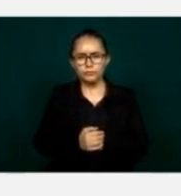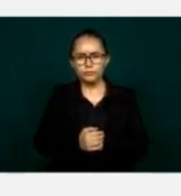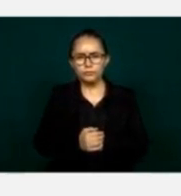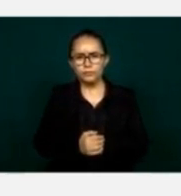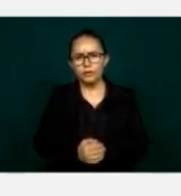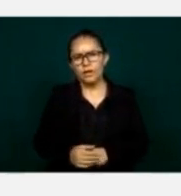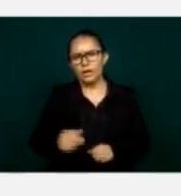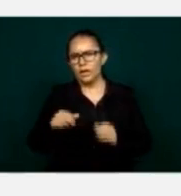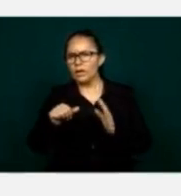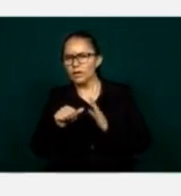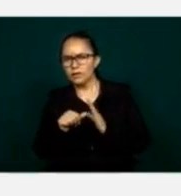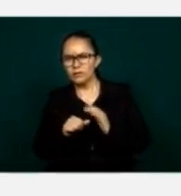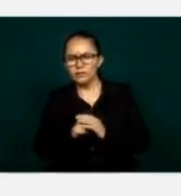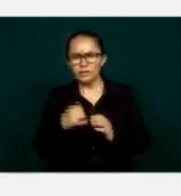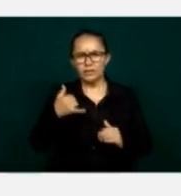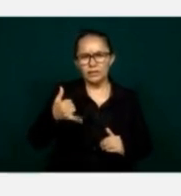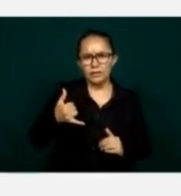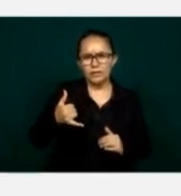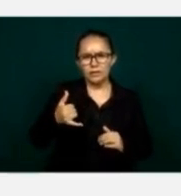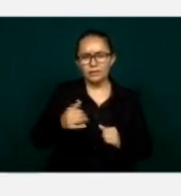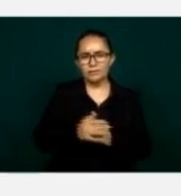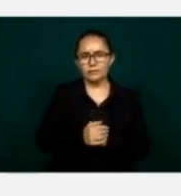that they are